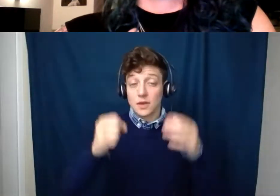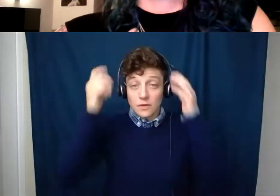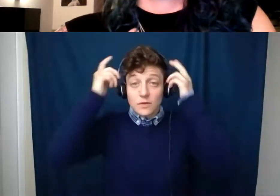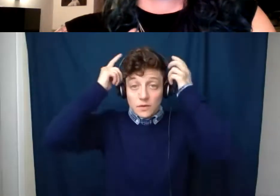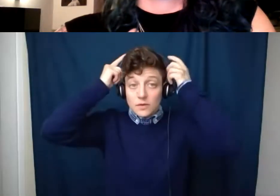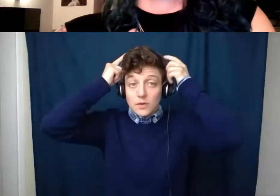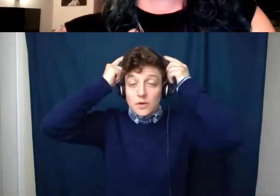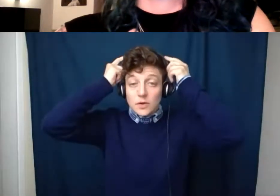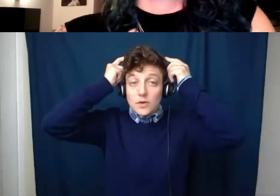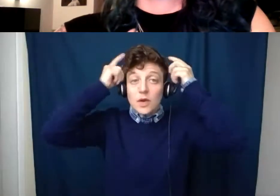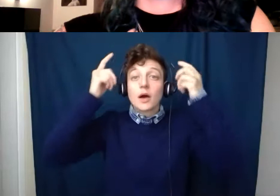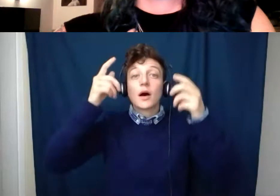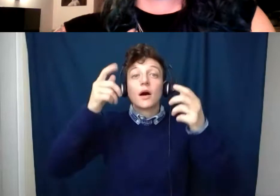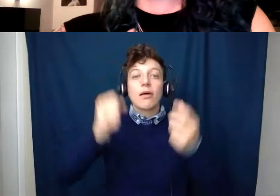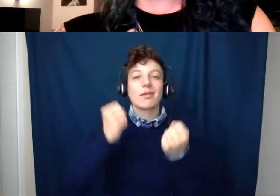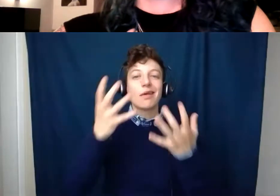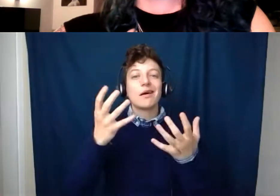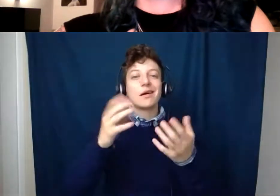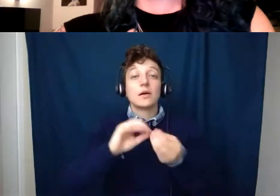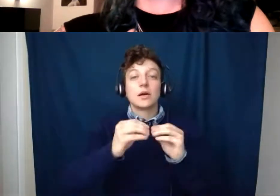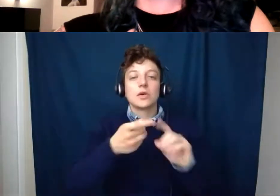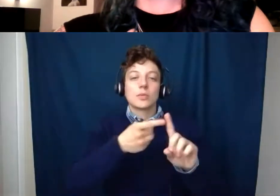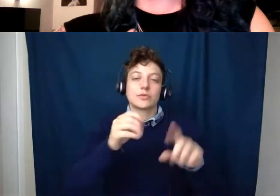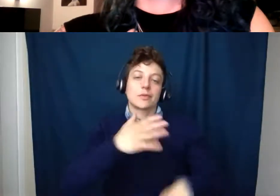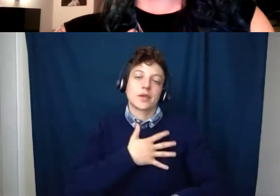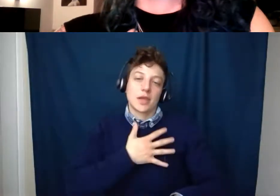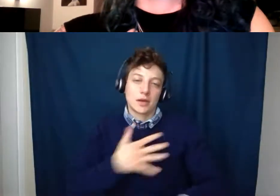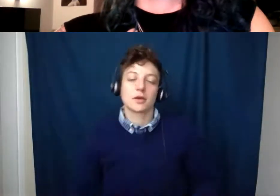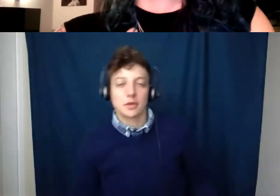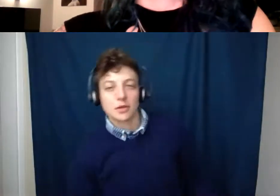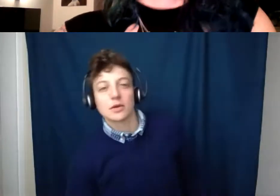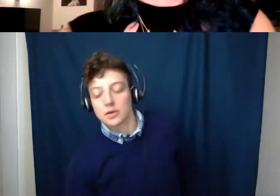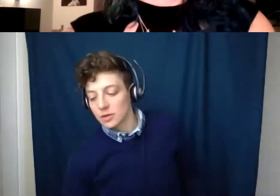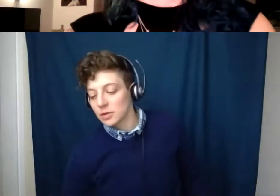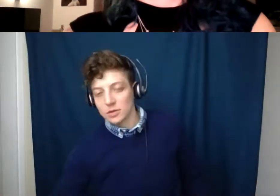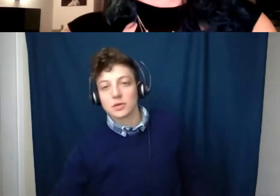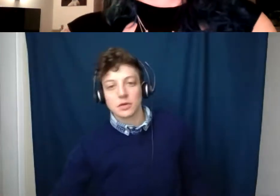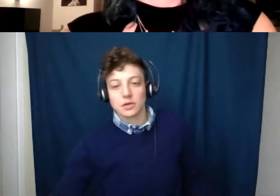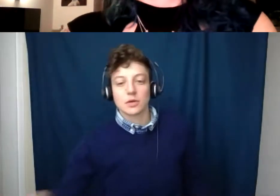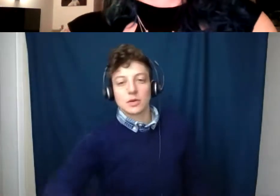of it coming out of Canada, to show positive outcomes associated with